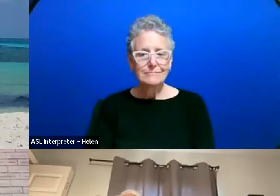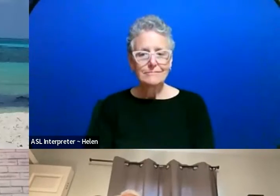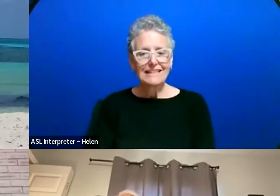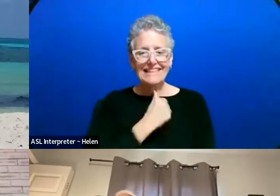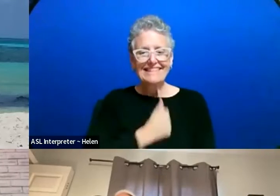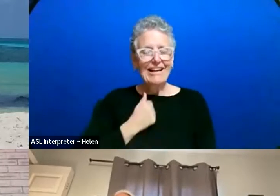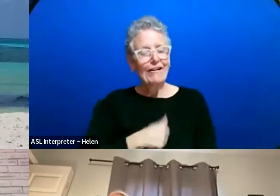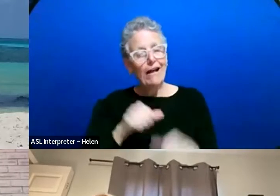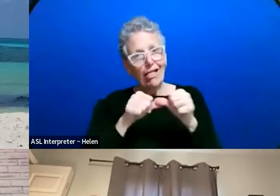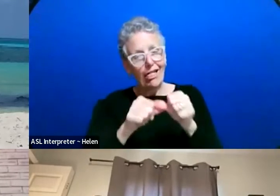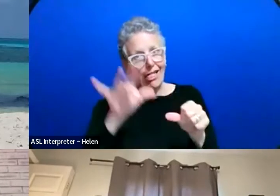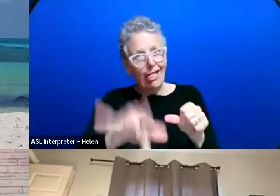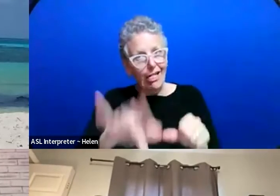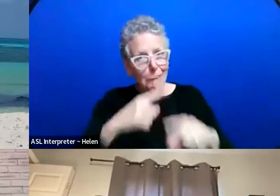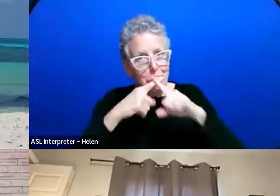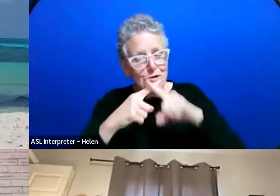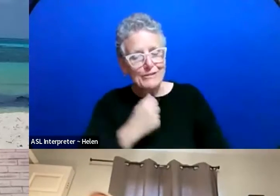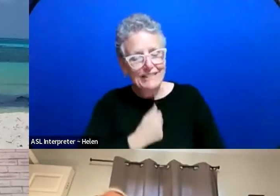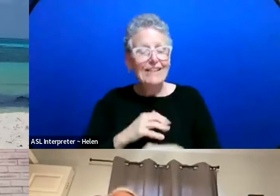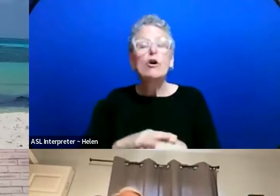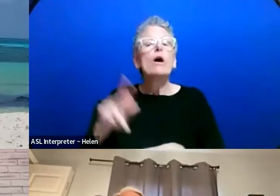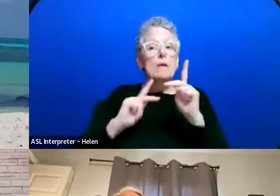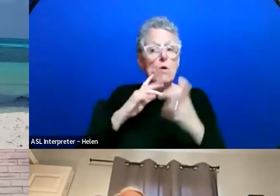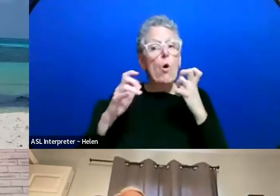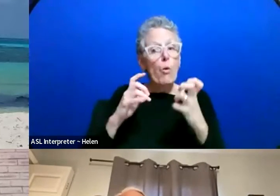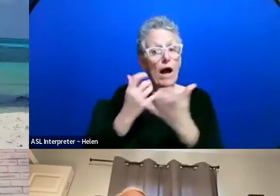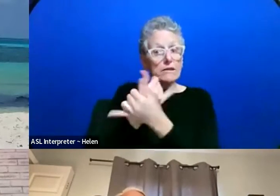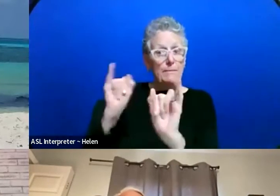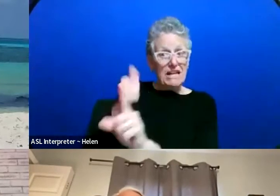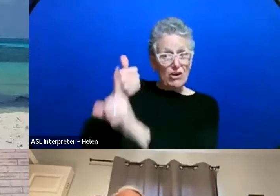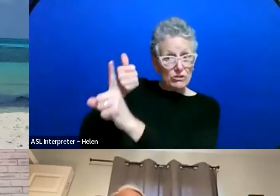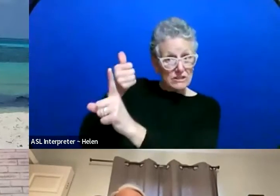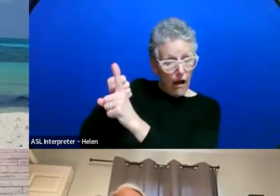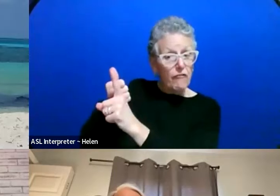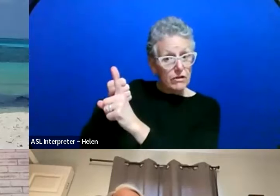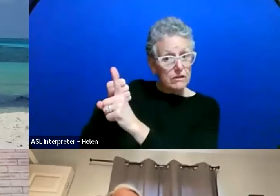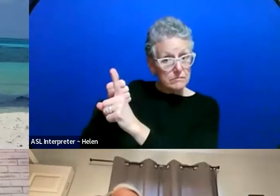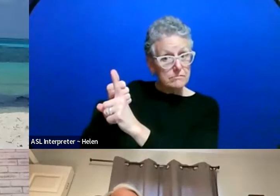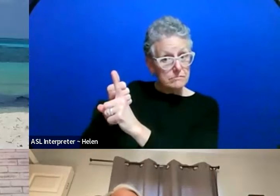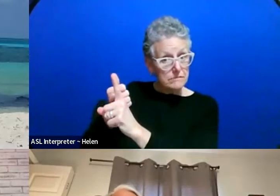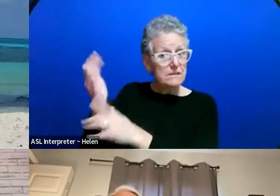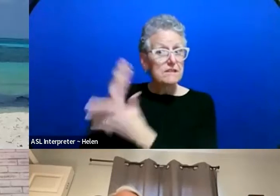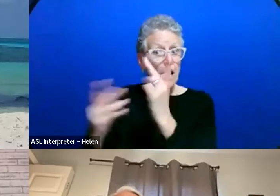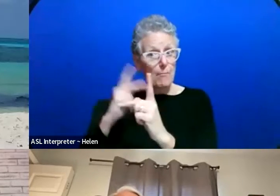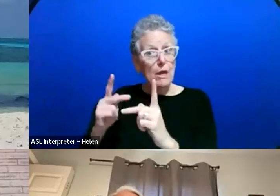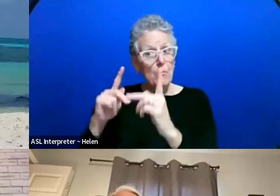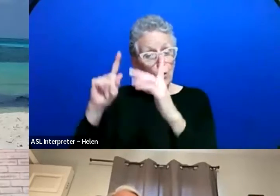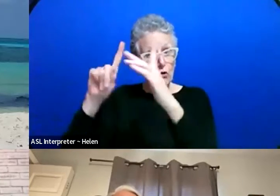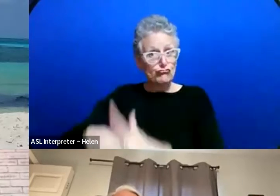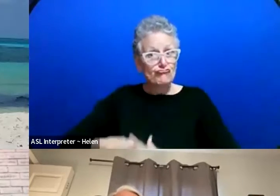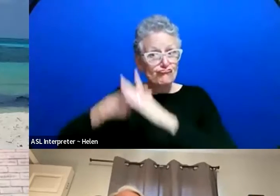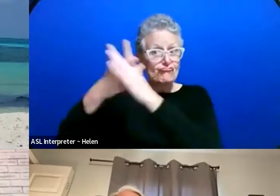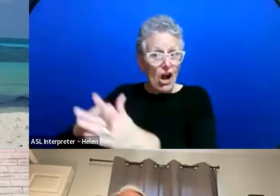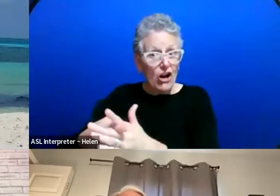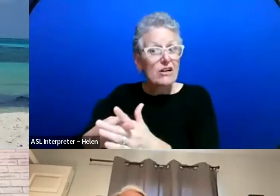Sorry, I keep doing that. And so if people want to go about it independently, I've even had people do Kickstarters or